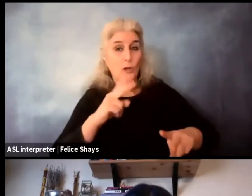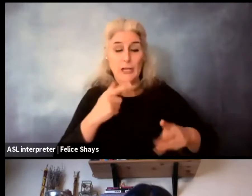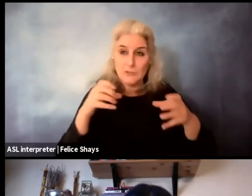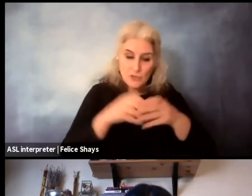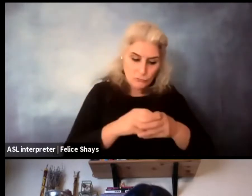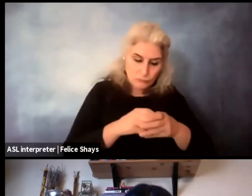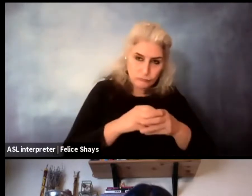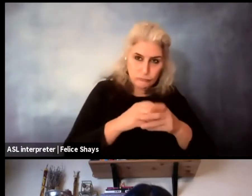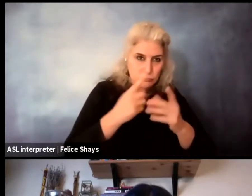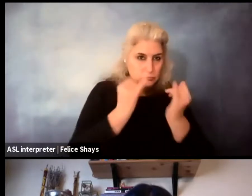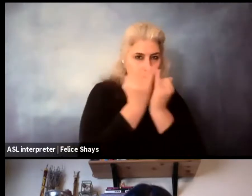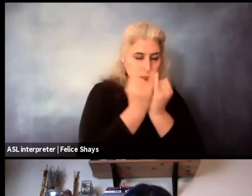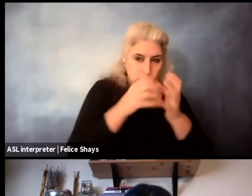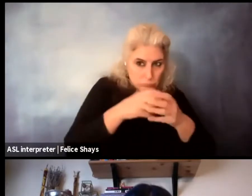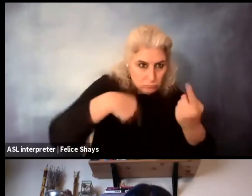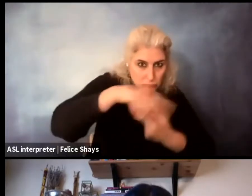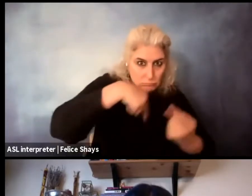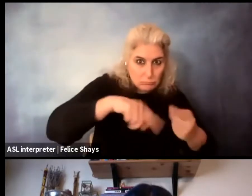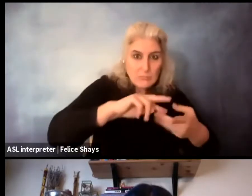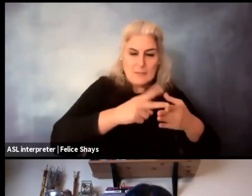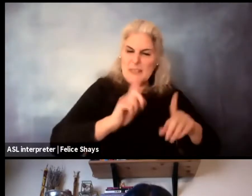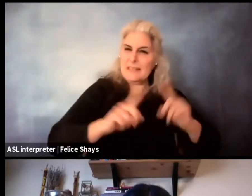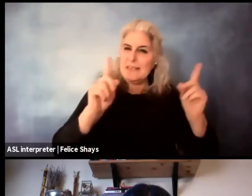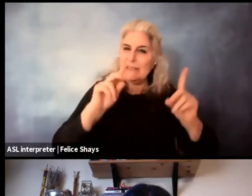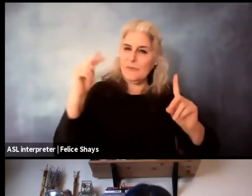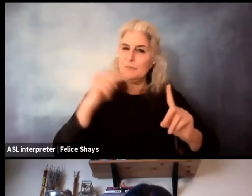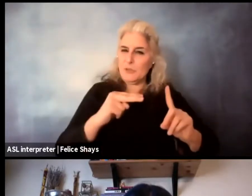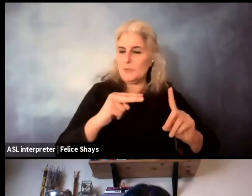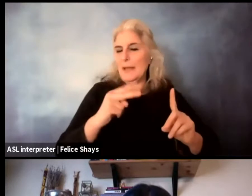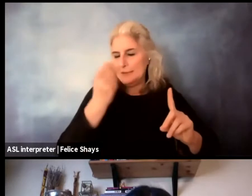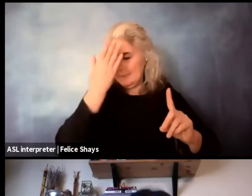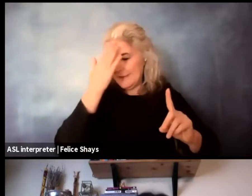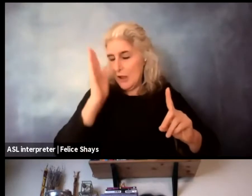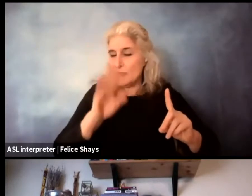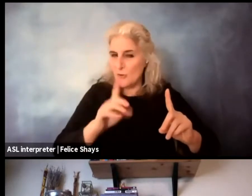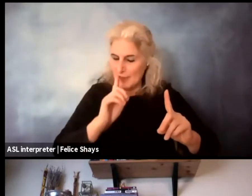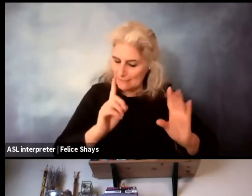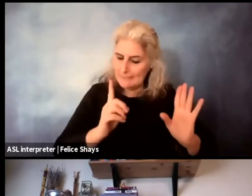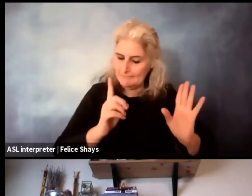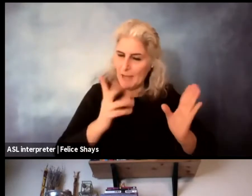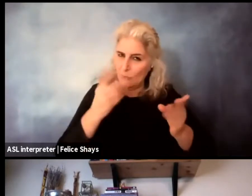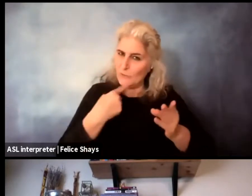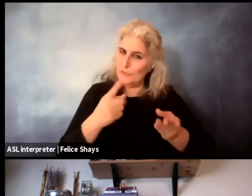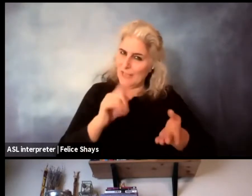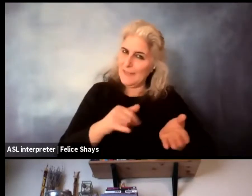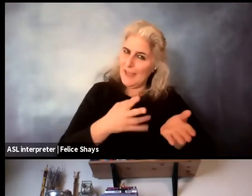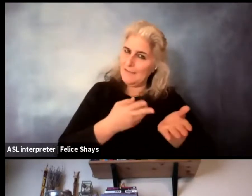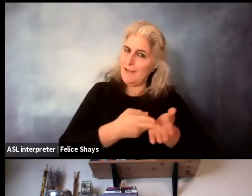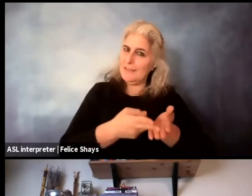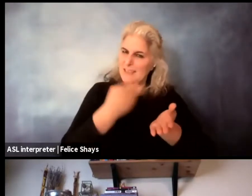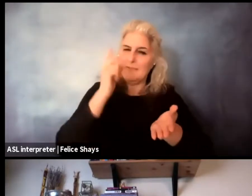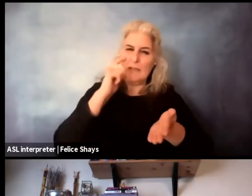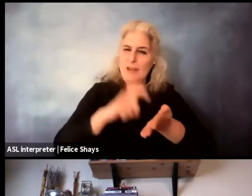that's the situation, and I would just like to acknowledge it, and so